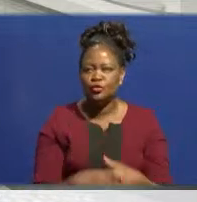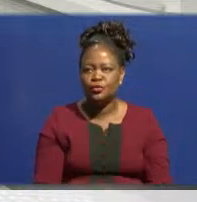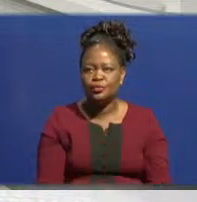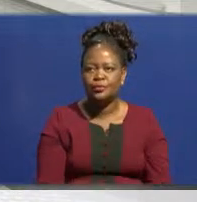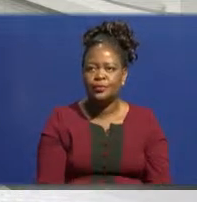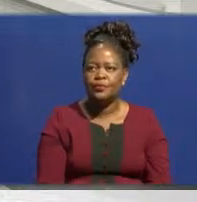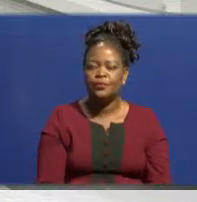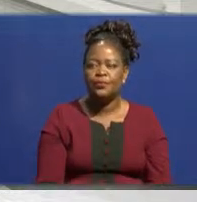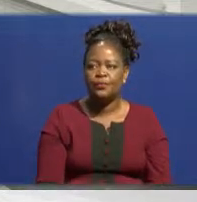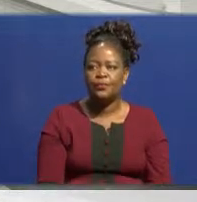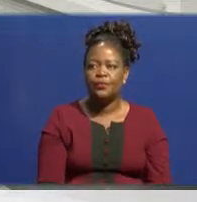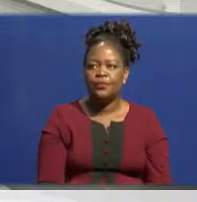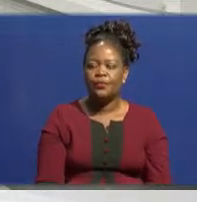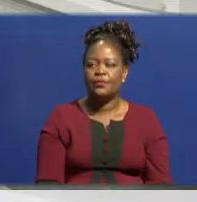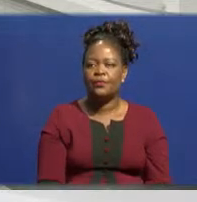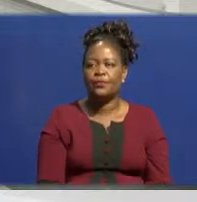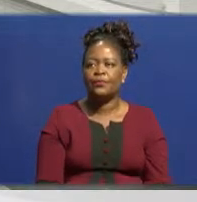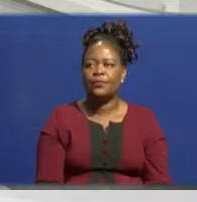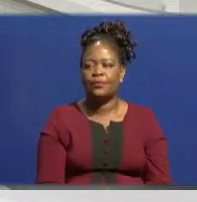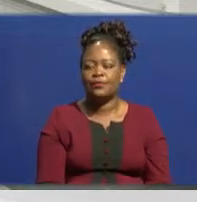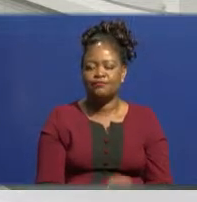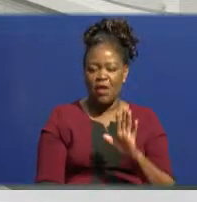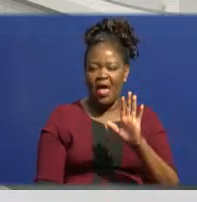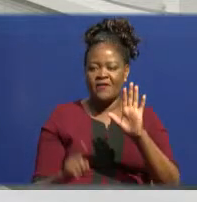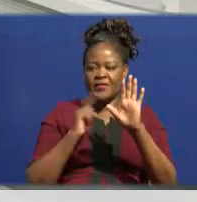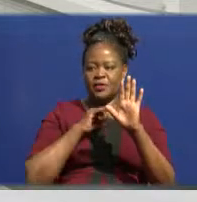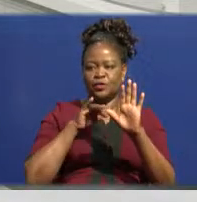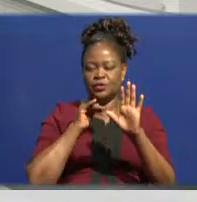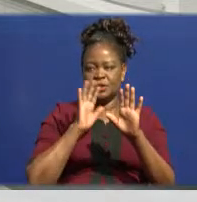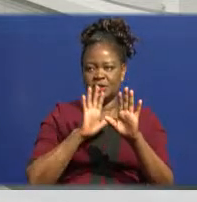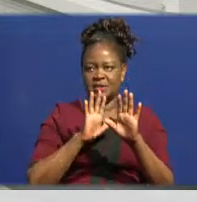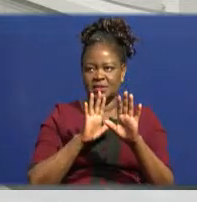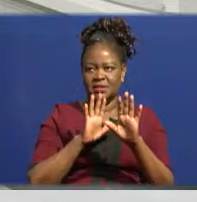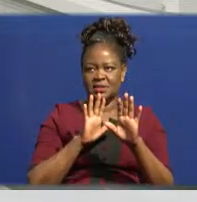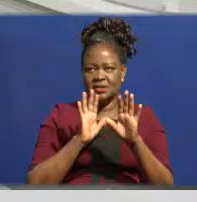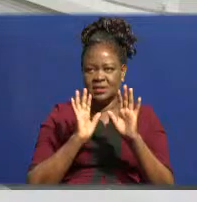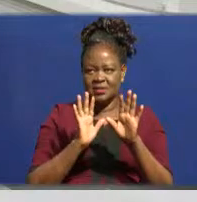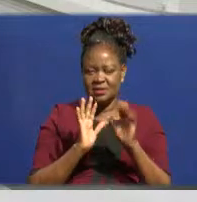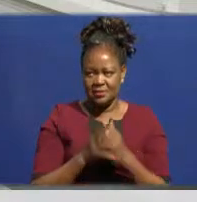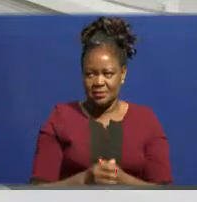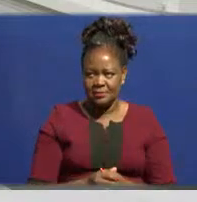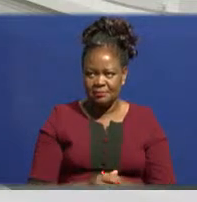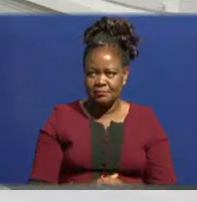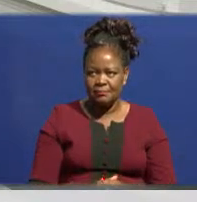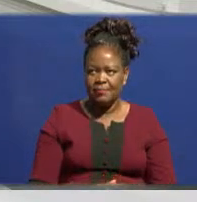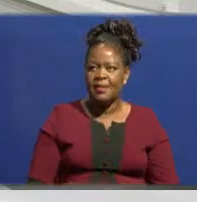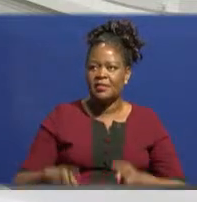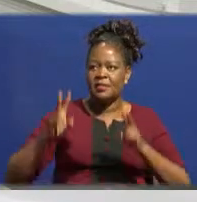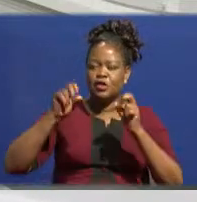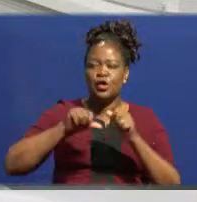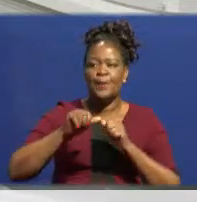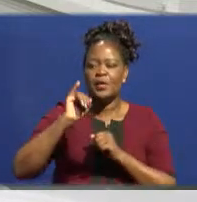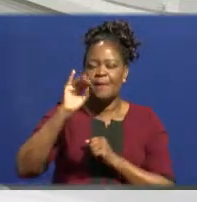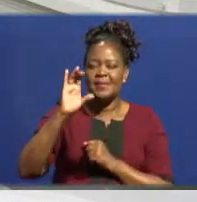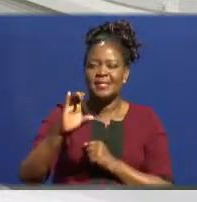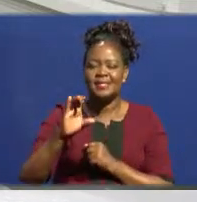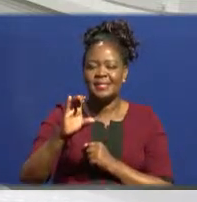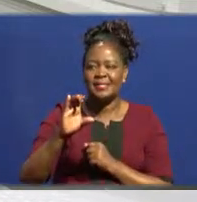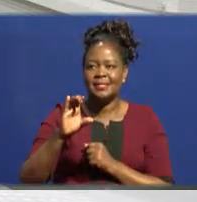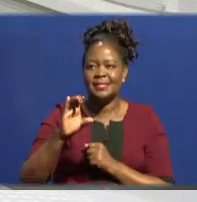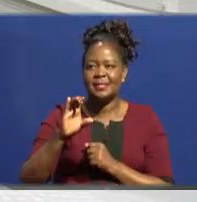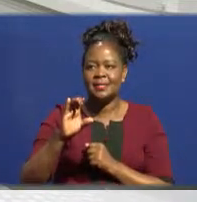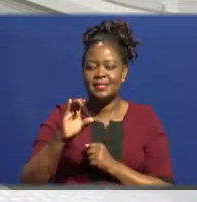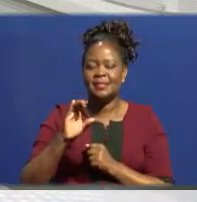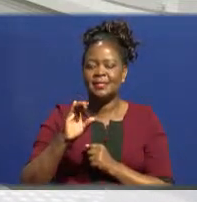Let them have a right of reply. Just to finish. Issue of I'm not coming back again. The IEBC, the elimination